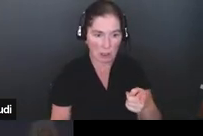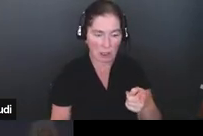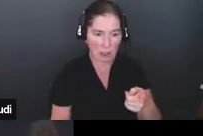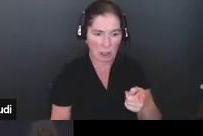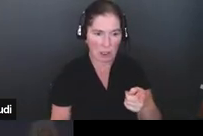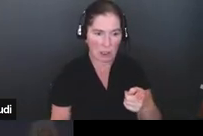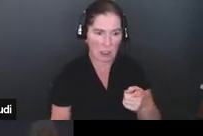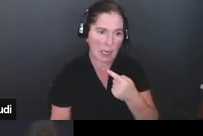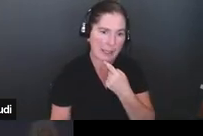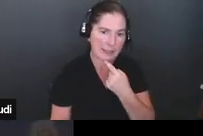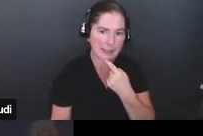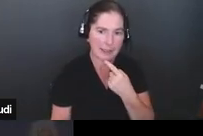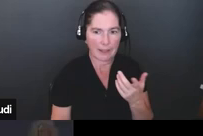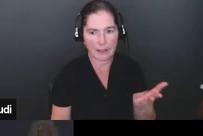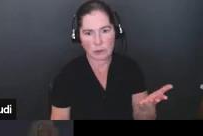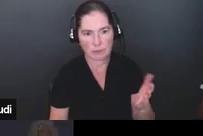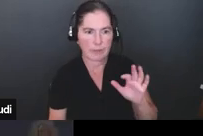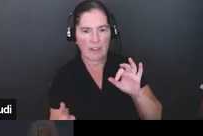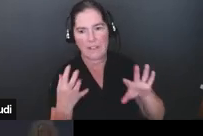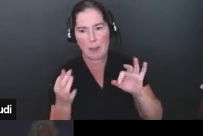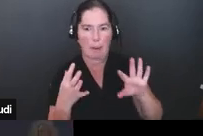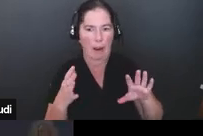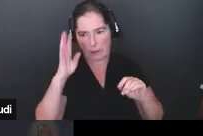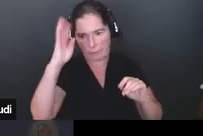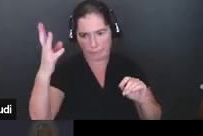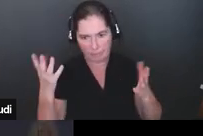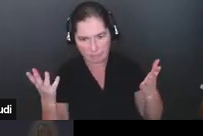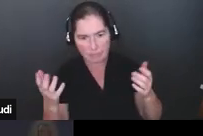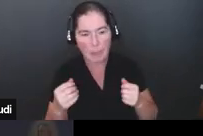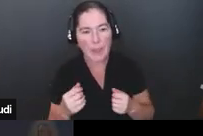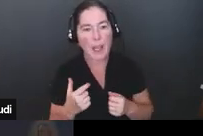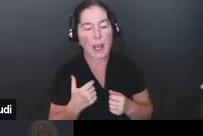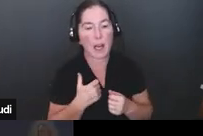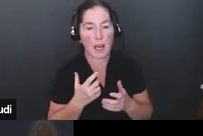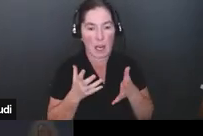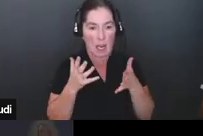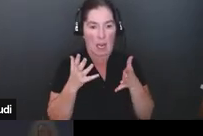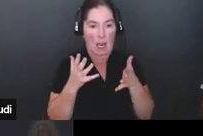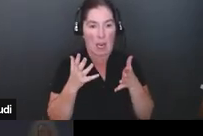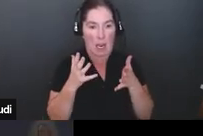and I said this was feedback, and I left it standard,